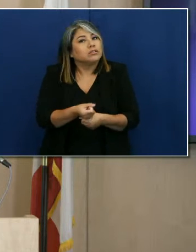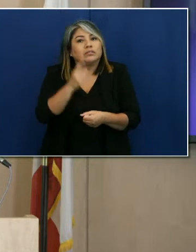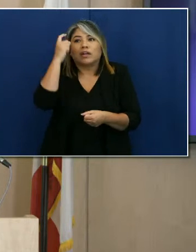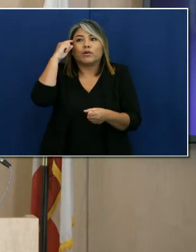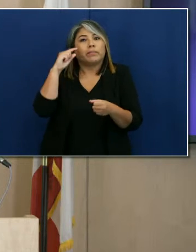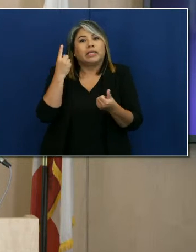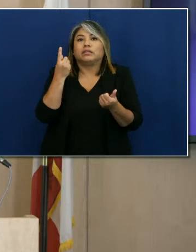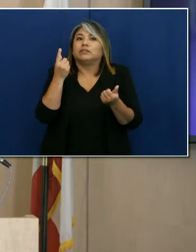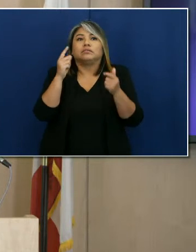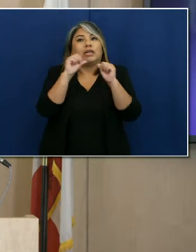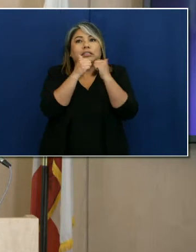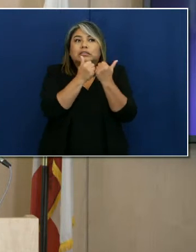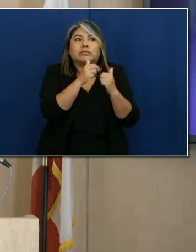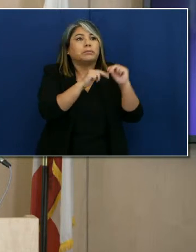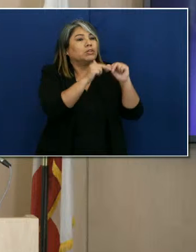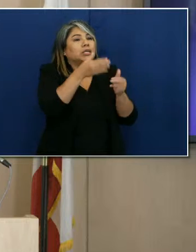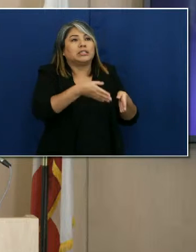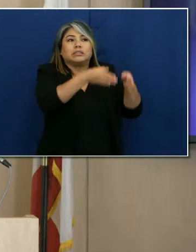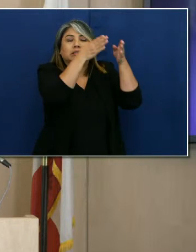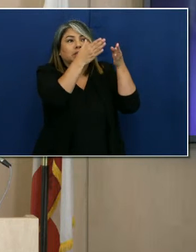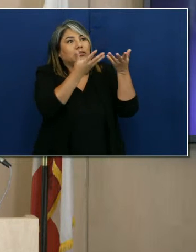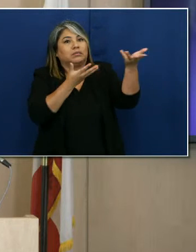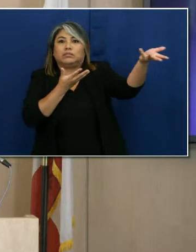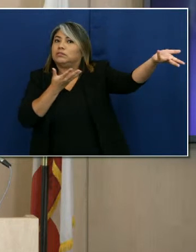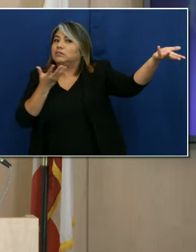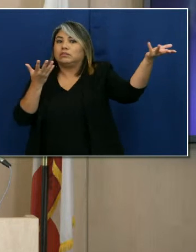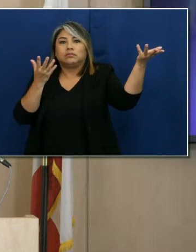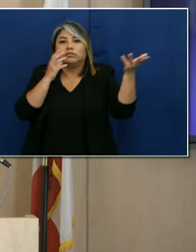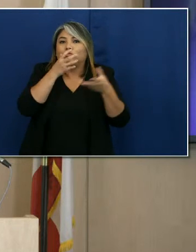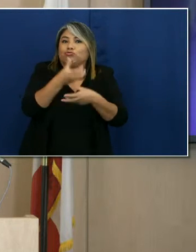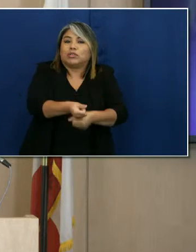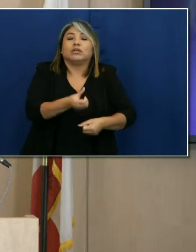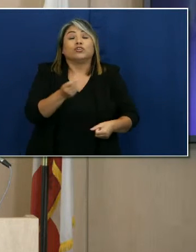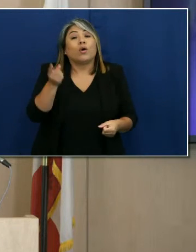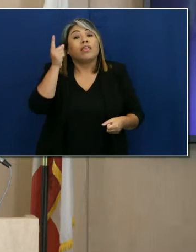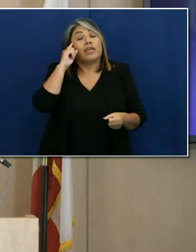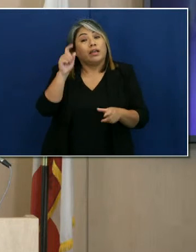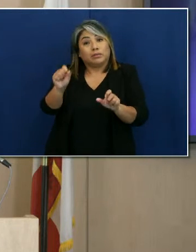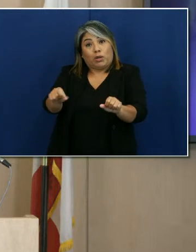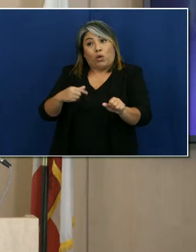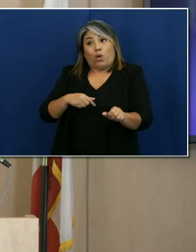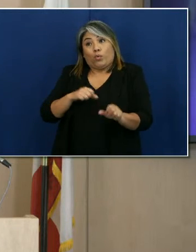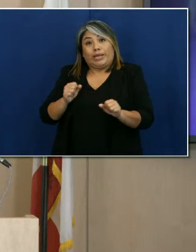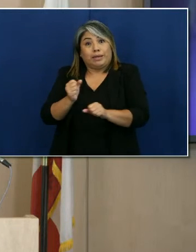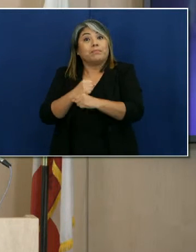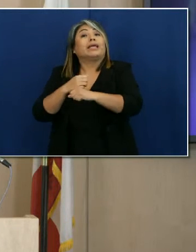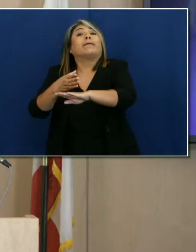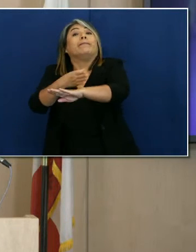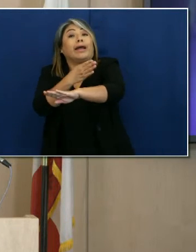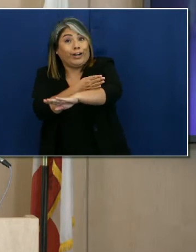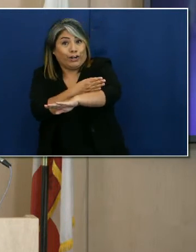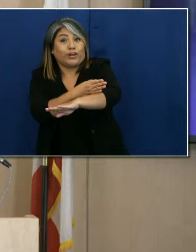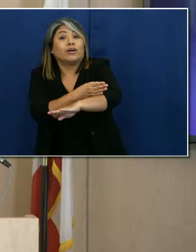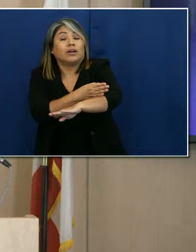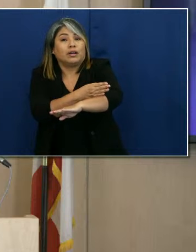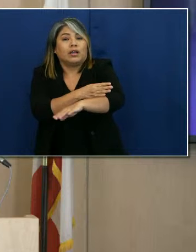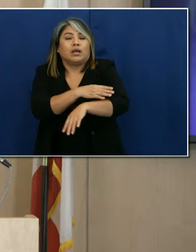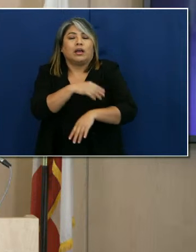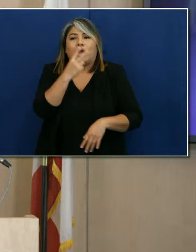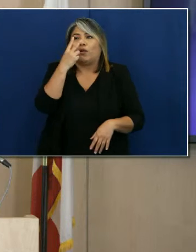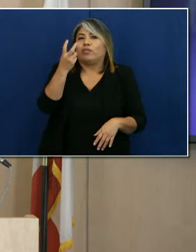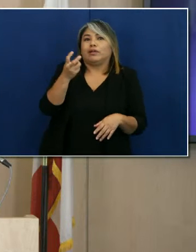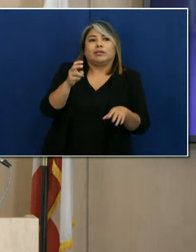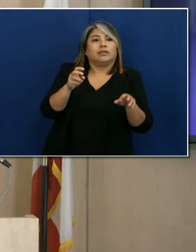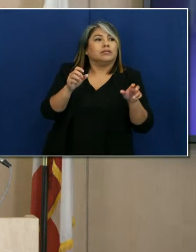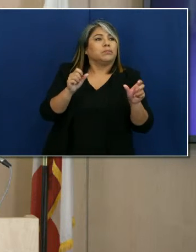government agencies and government entities. And so I think it is certainly possible that we can make it better. I don't think it's possible that we